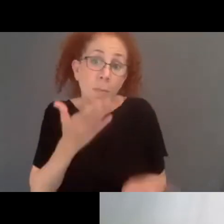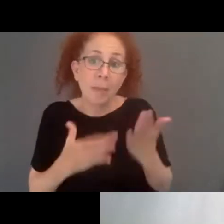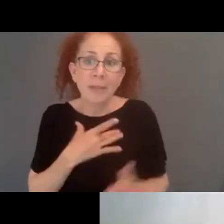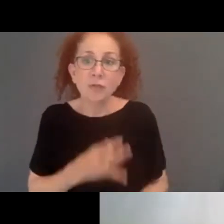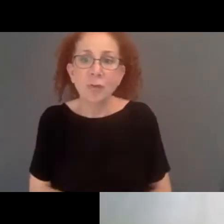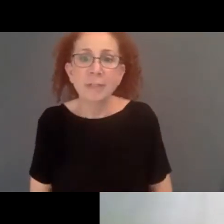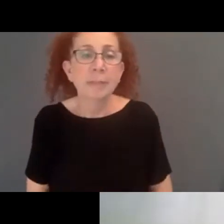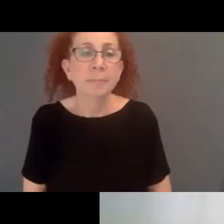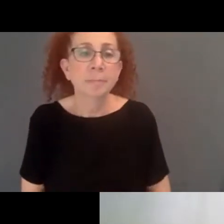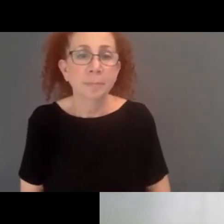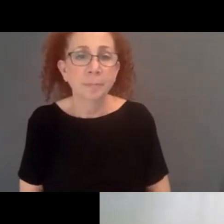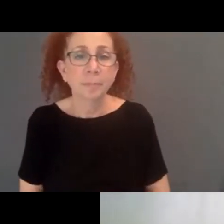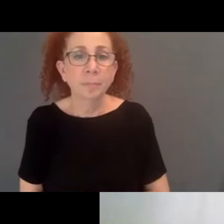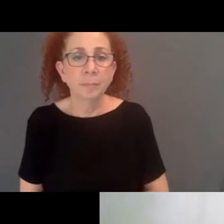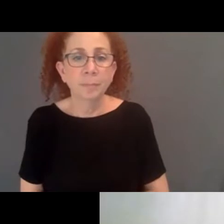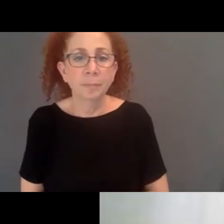interested.